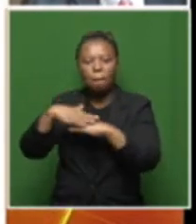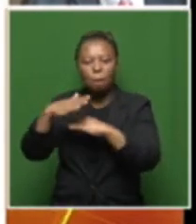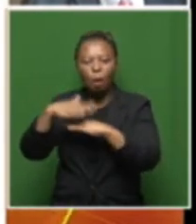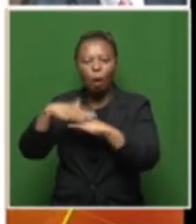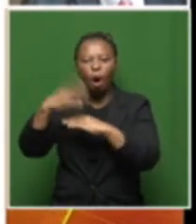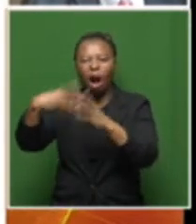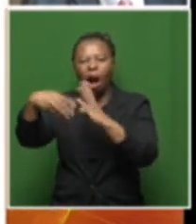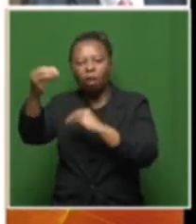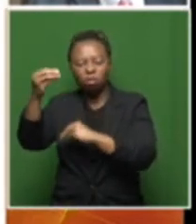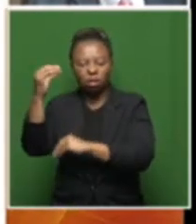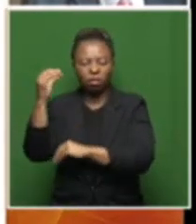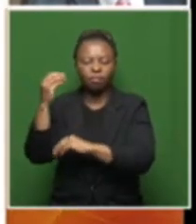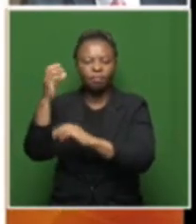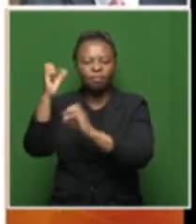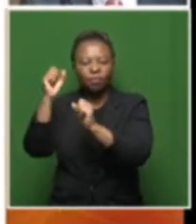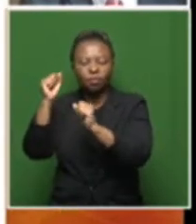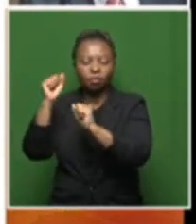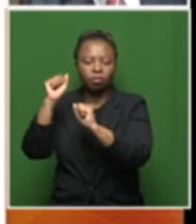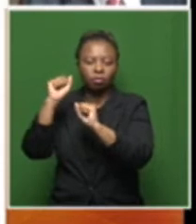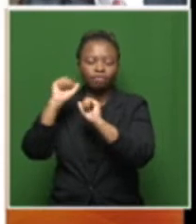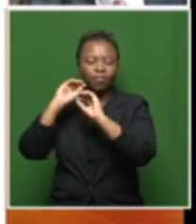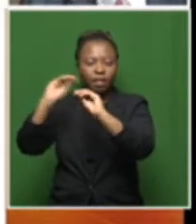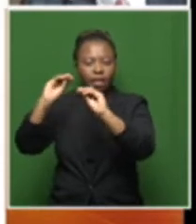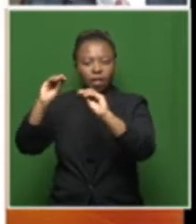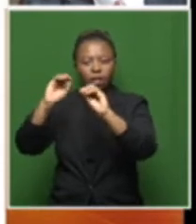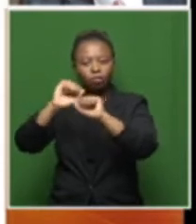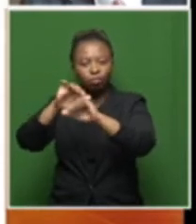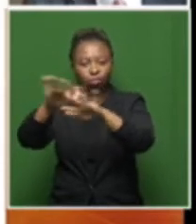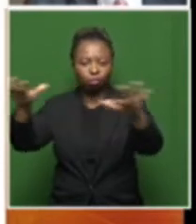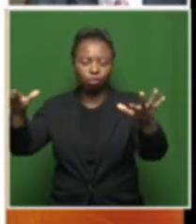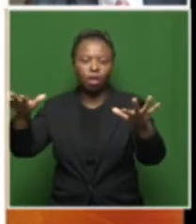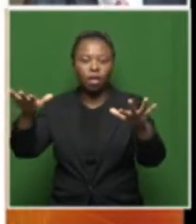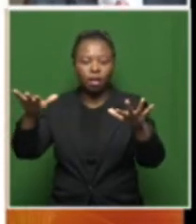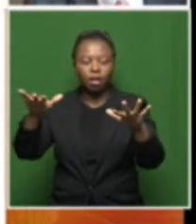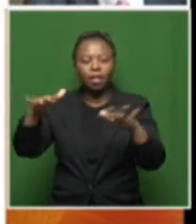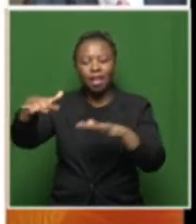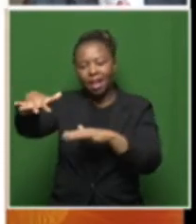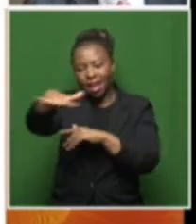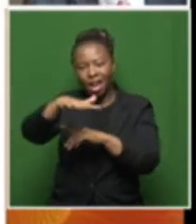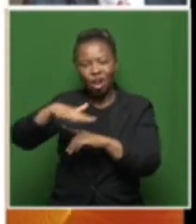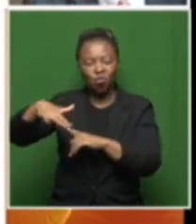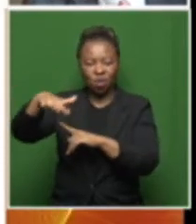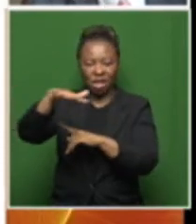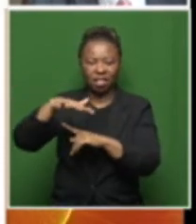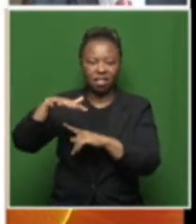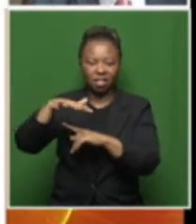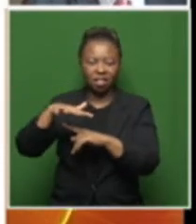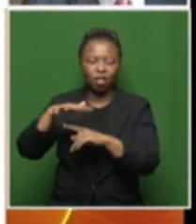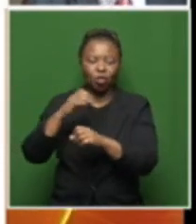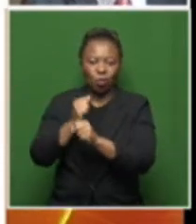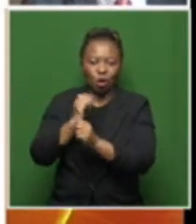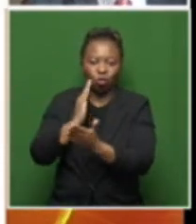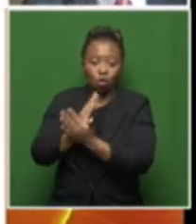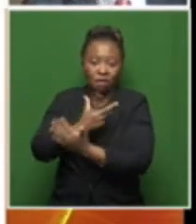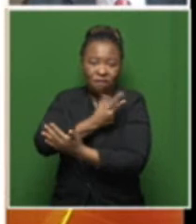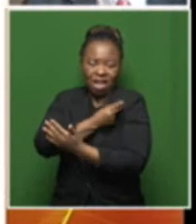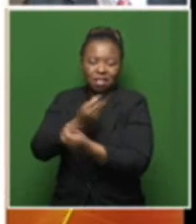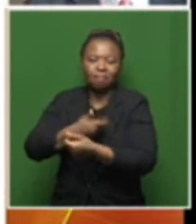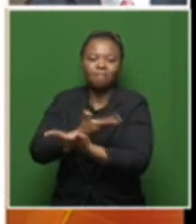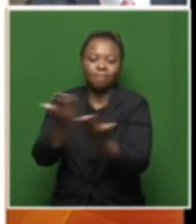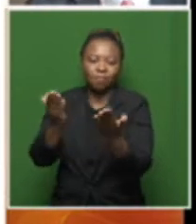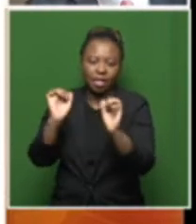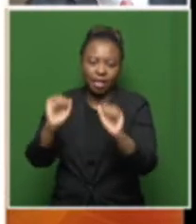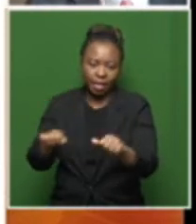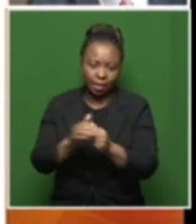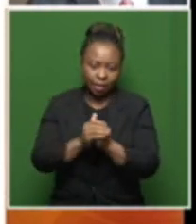they are getting to a far wider range of geographical areas for providing vaccines. Even some